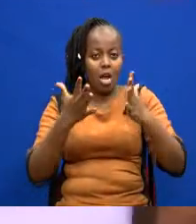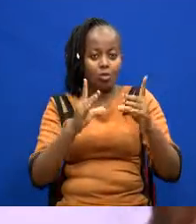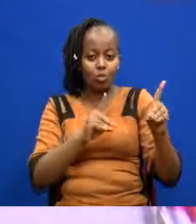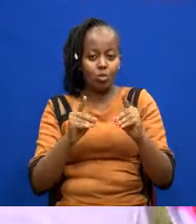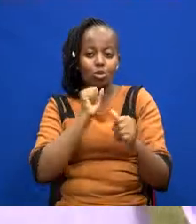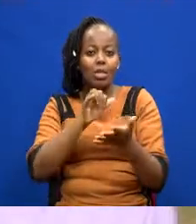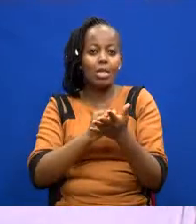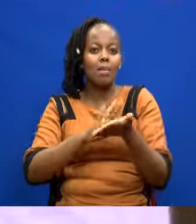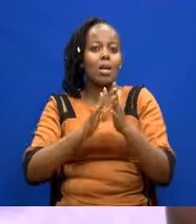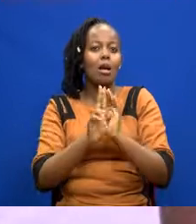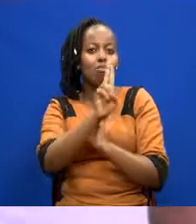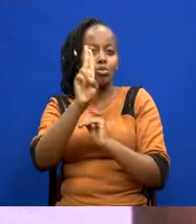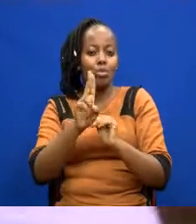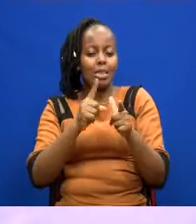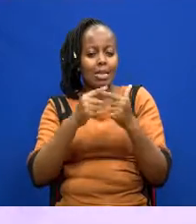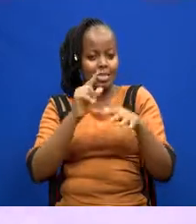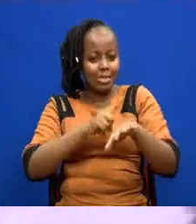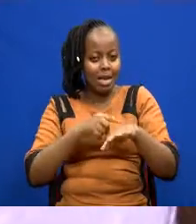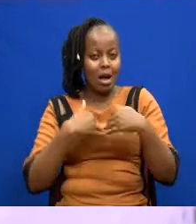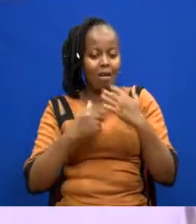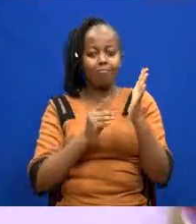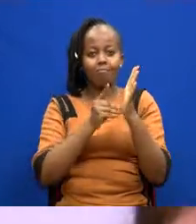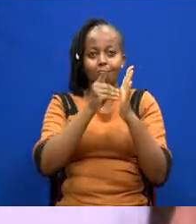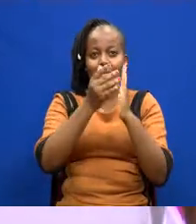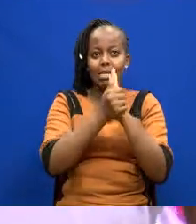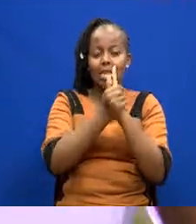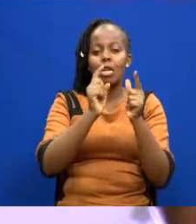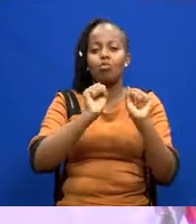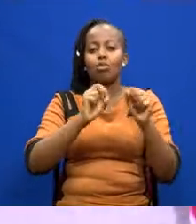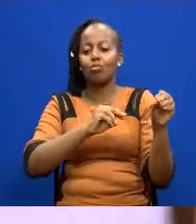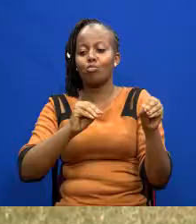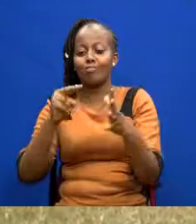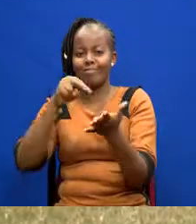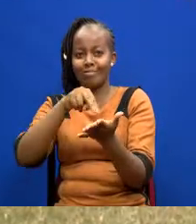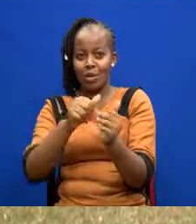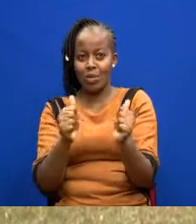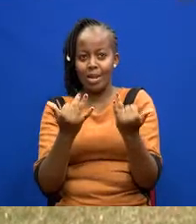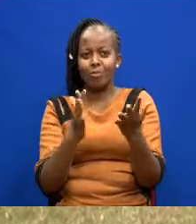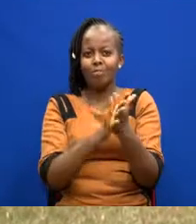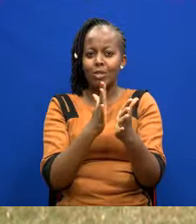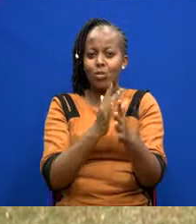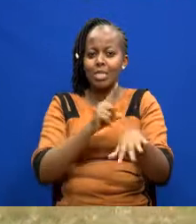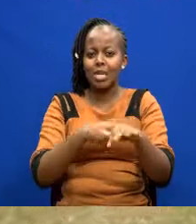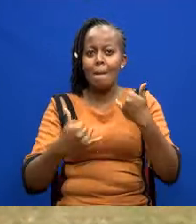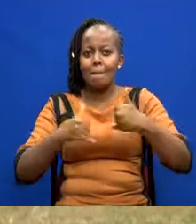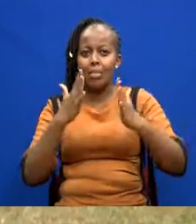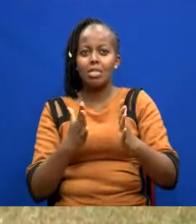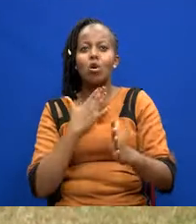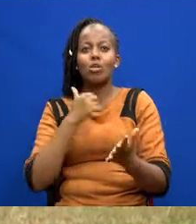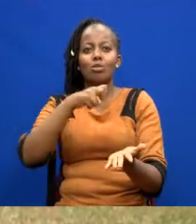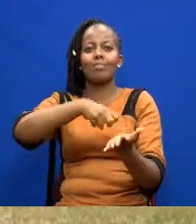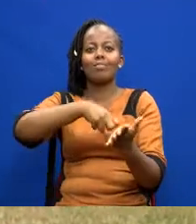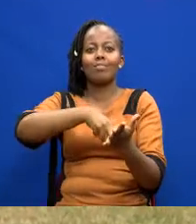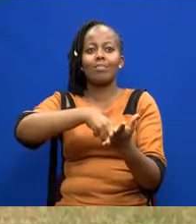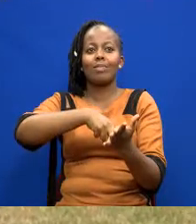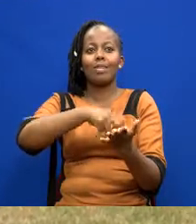that they get used to that contact, and when they've developed that skill, they can move onto their feet. Okay, now I'll quickly ask my players, one of them to